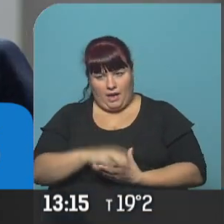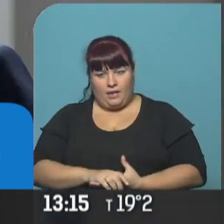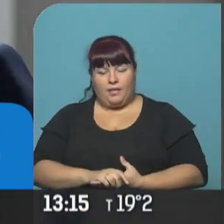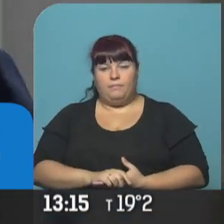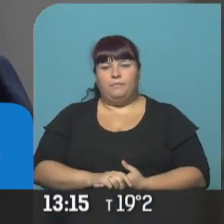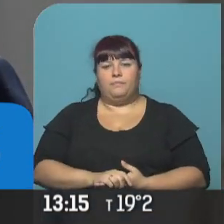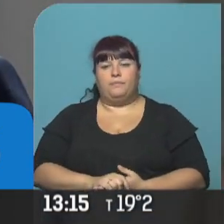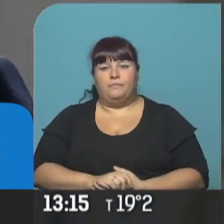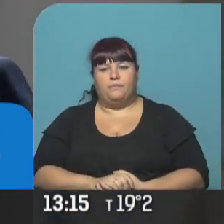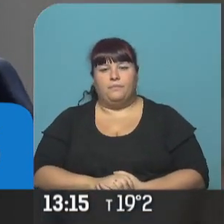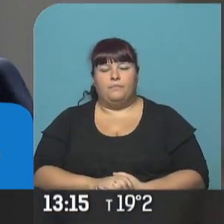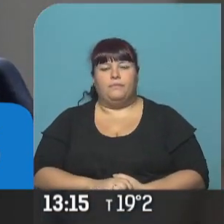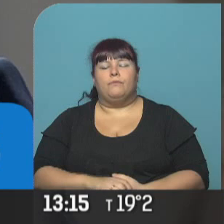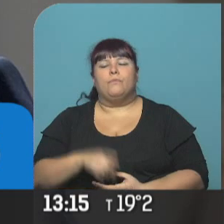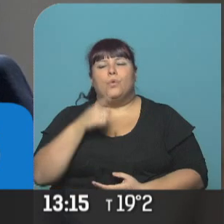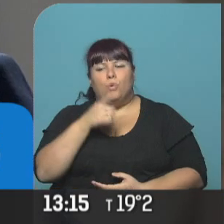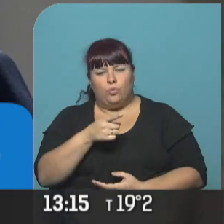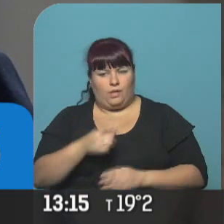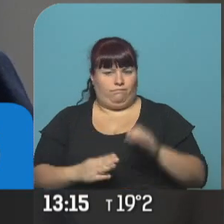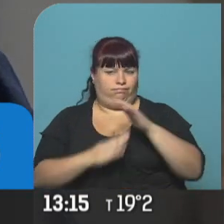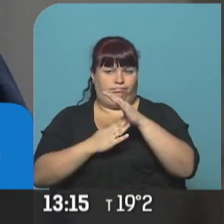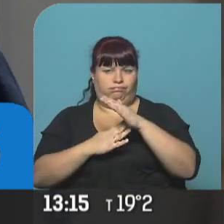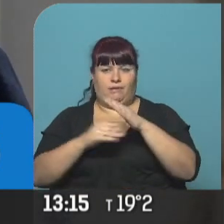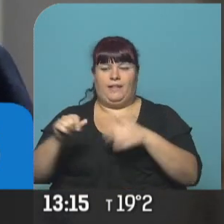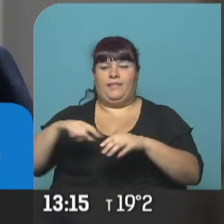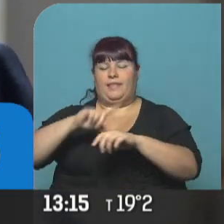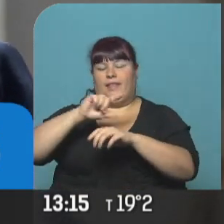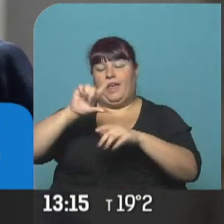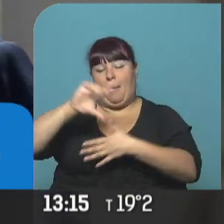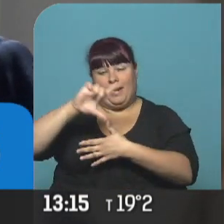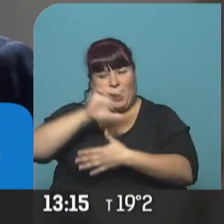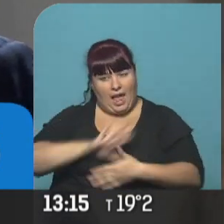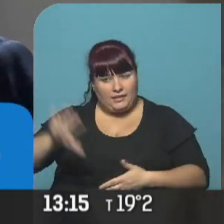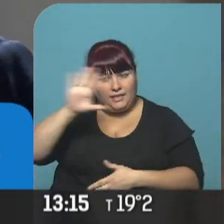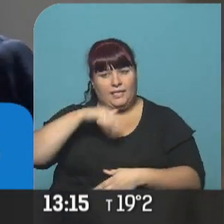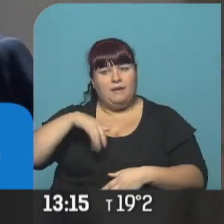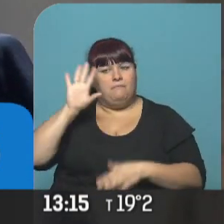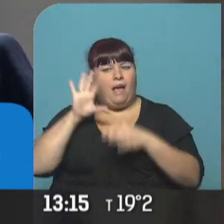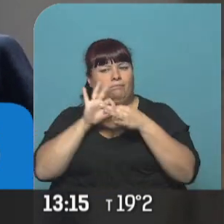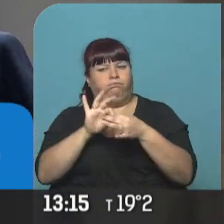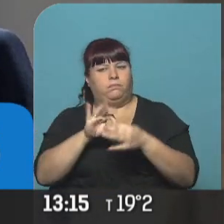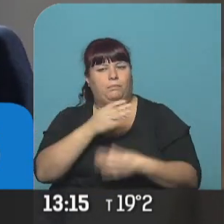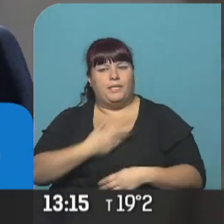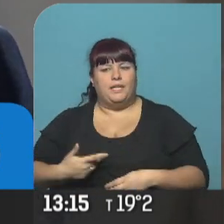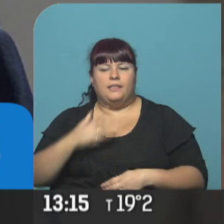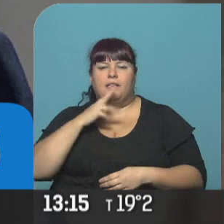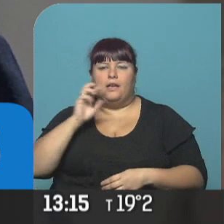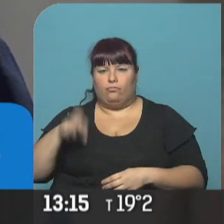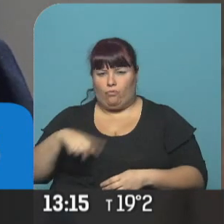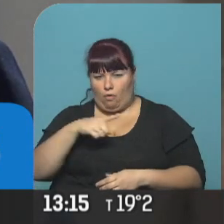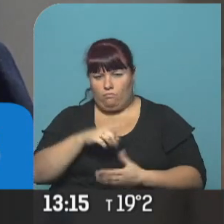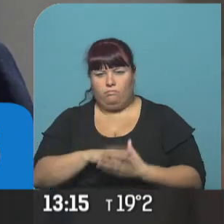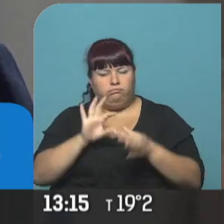probably the leader in Latin America that's closest to President Trump. You have an agenda that's very much aligned with free markets. You're proud of your meeting